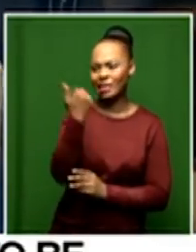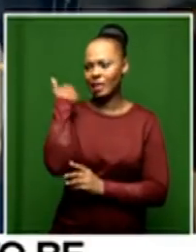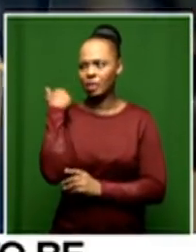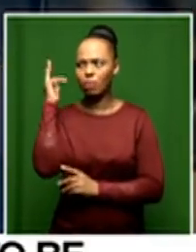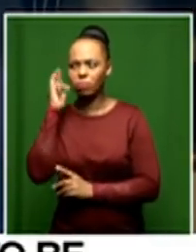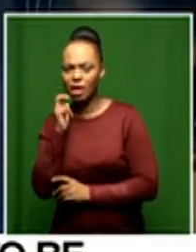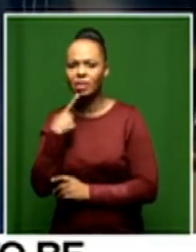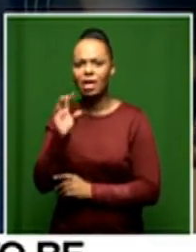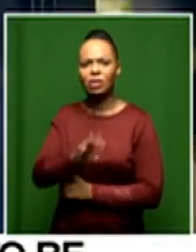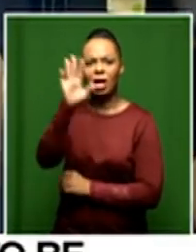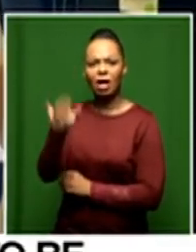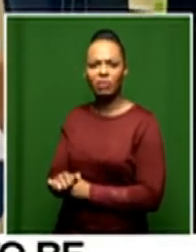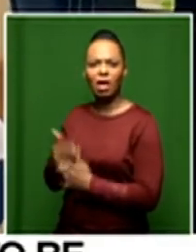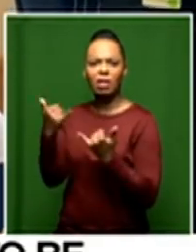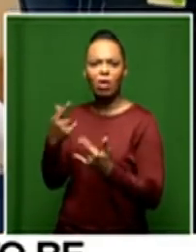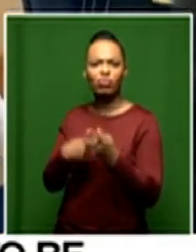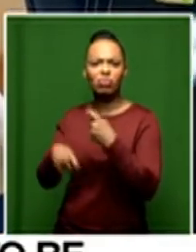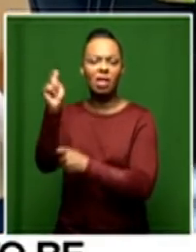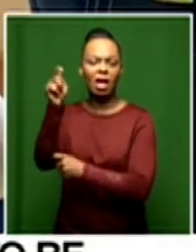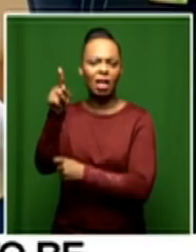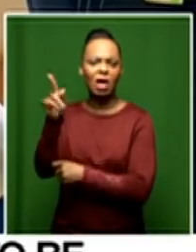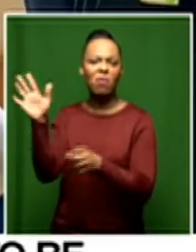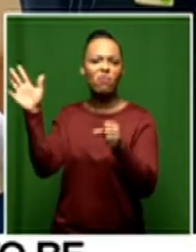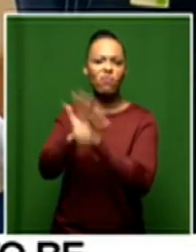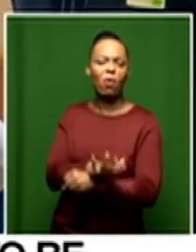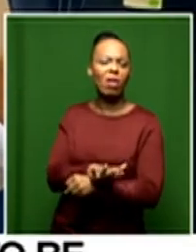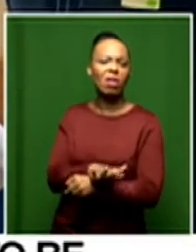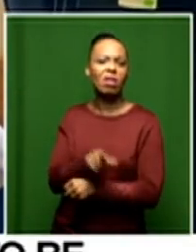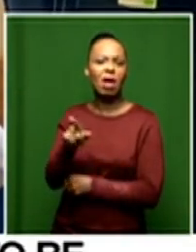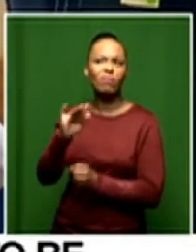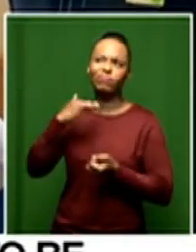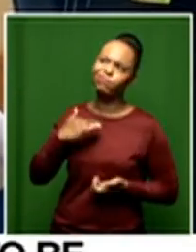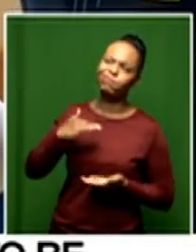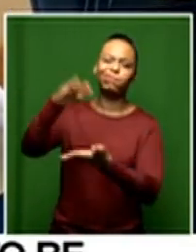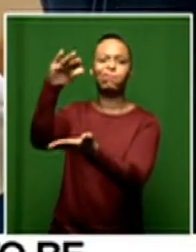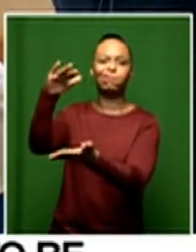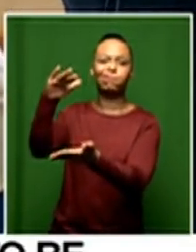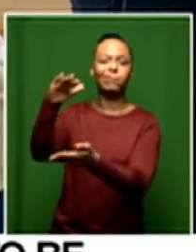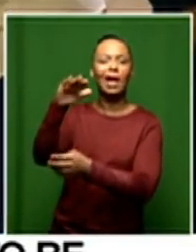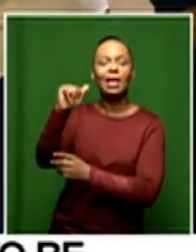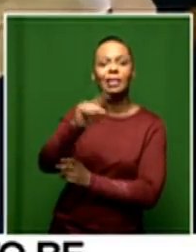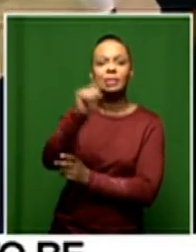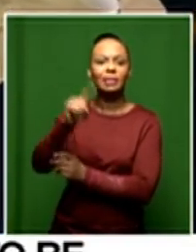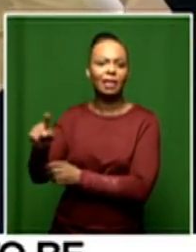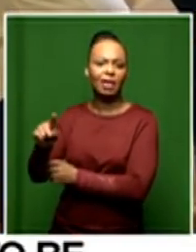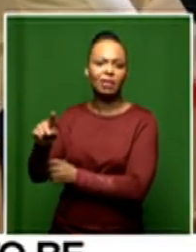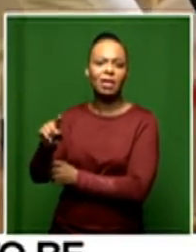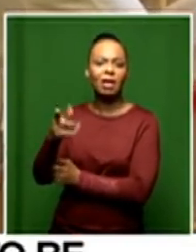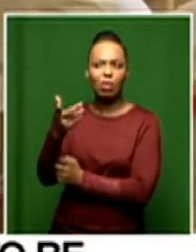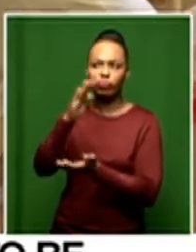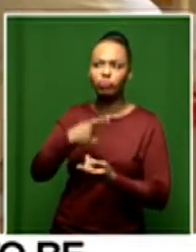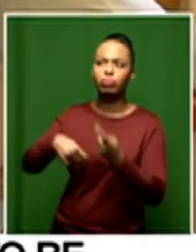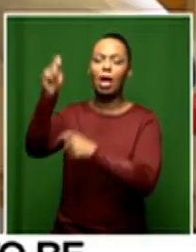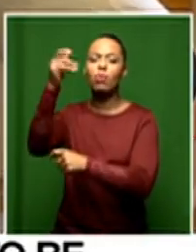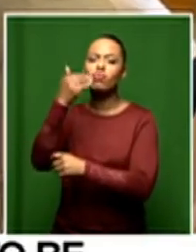that South Africa have managed to sell the entire lot of Astrazeneca vaccines into the AU that